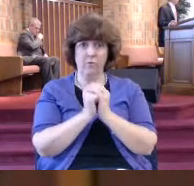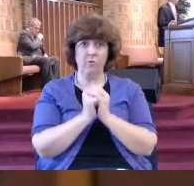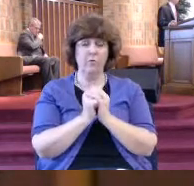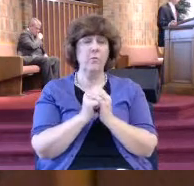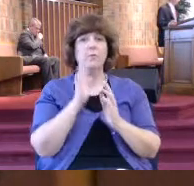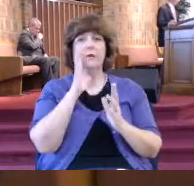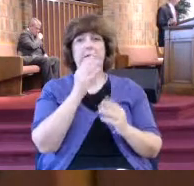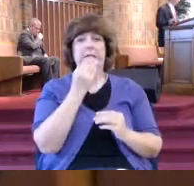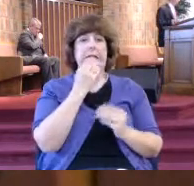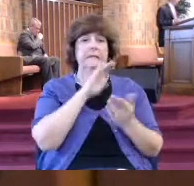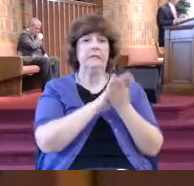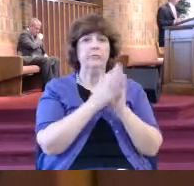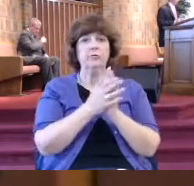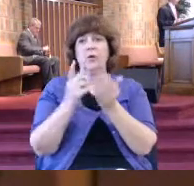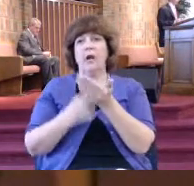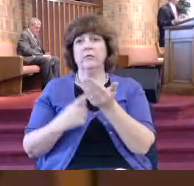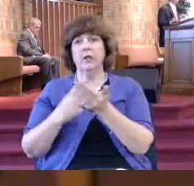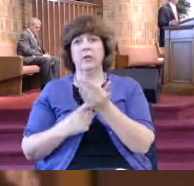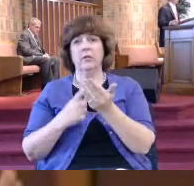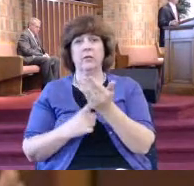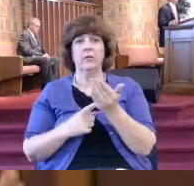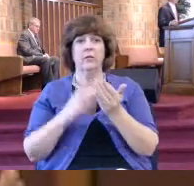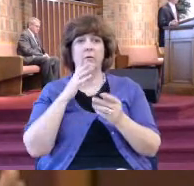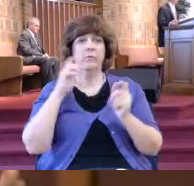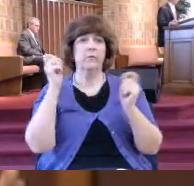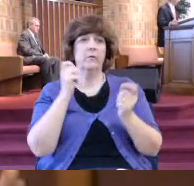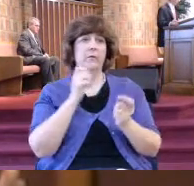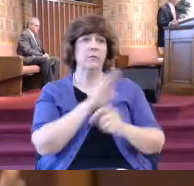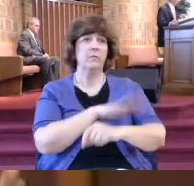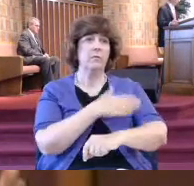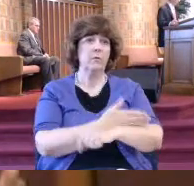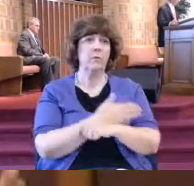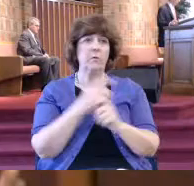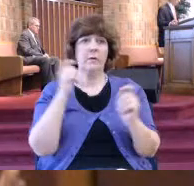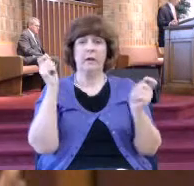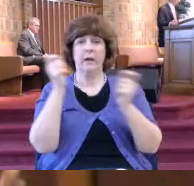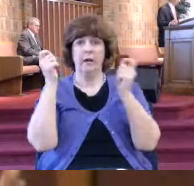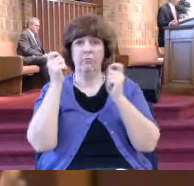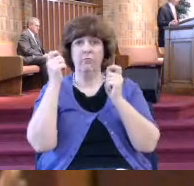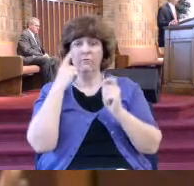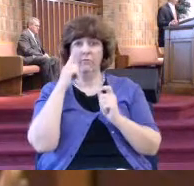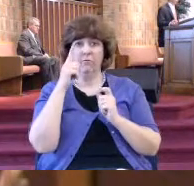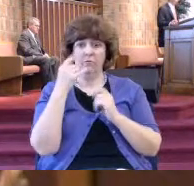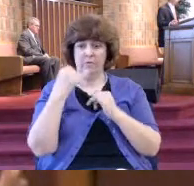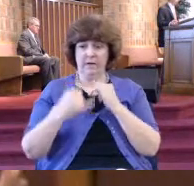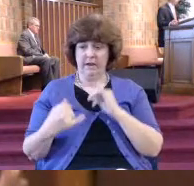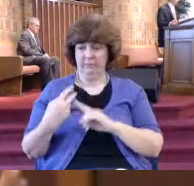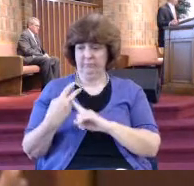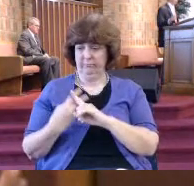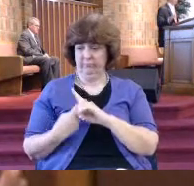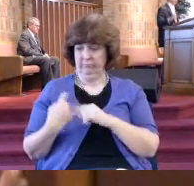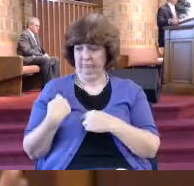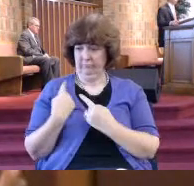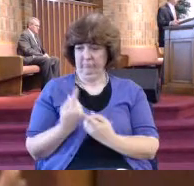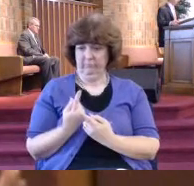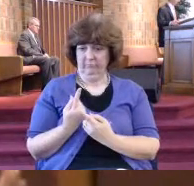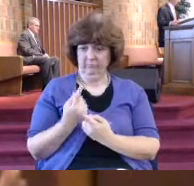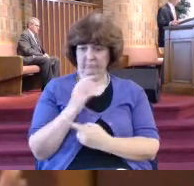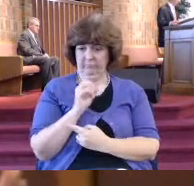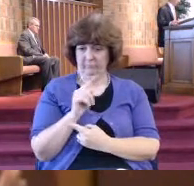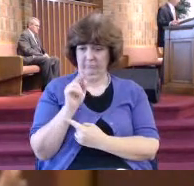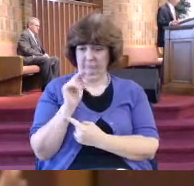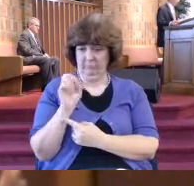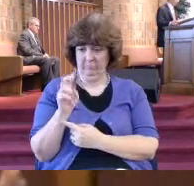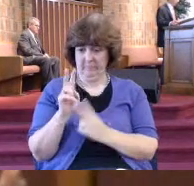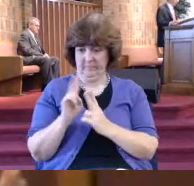dogs, and we'll be celebrating birthdays and anniversaries for the last couple of months here, as it will be our last monthly fellowship for the